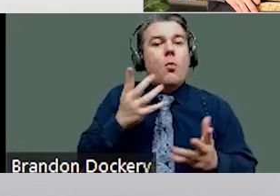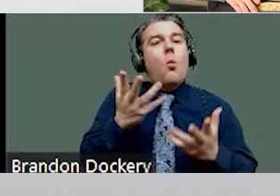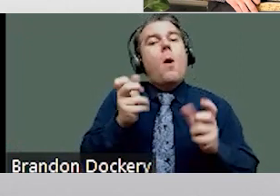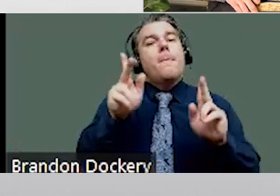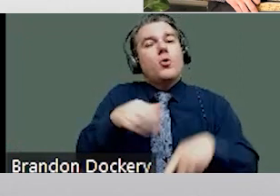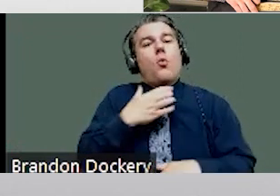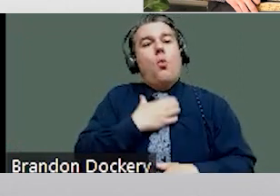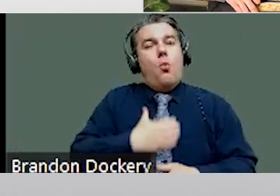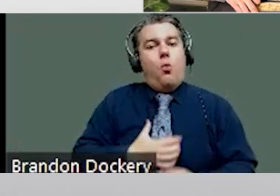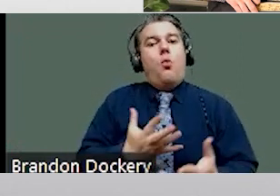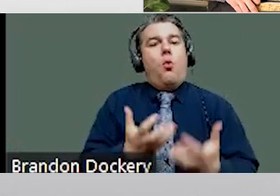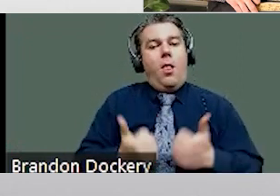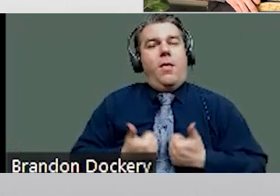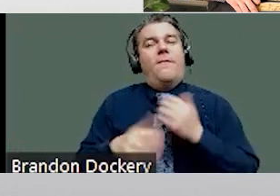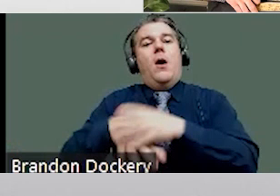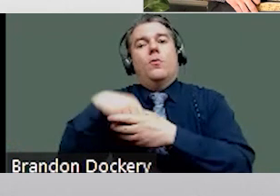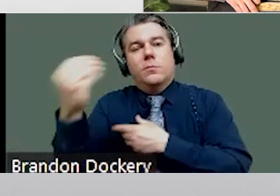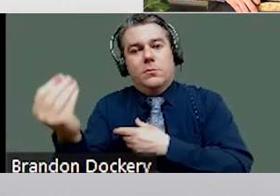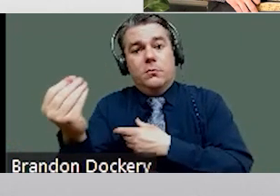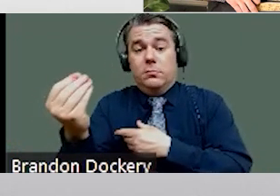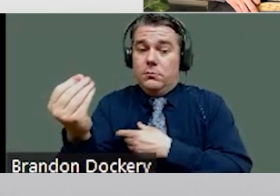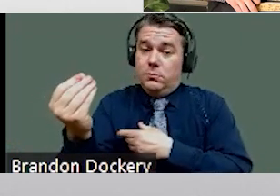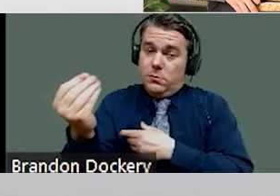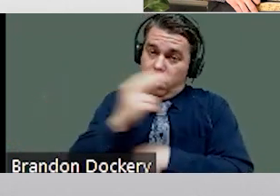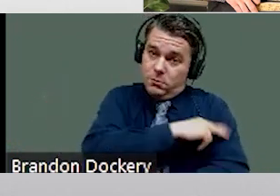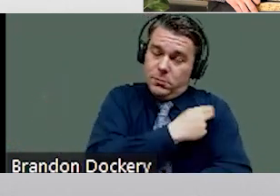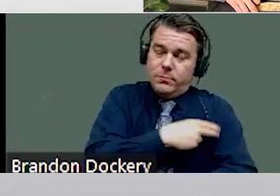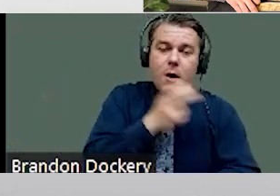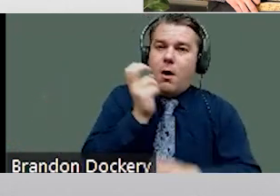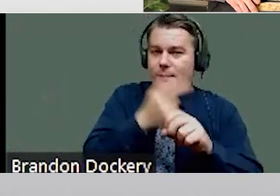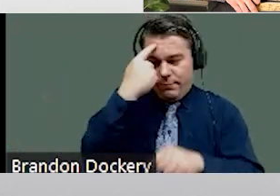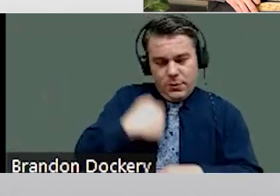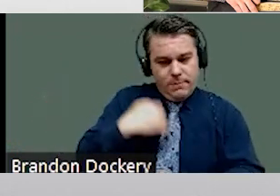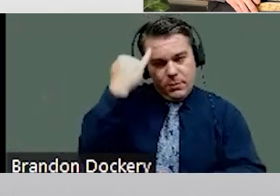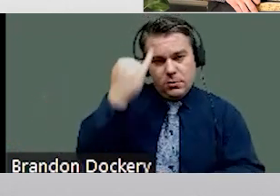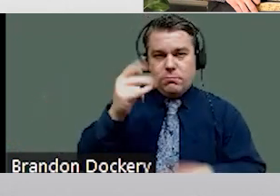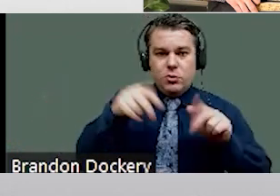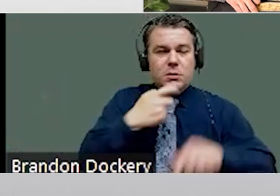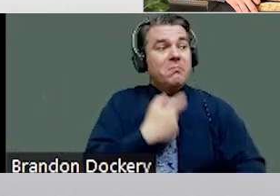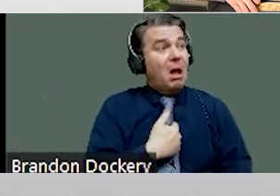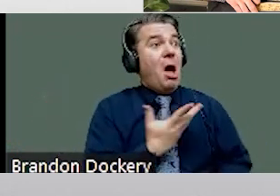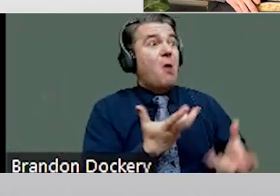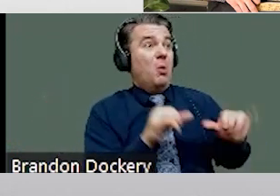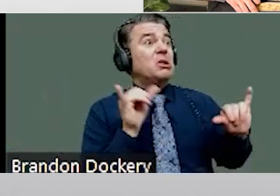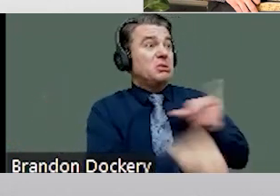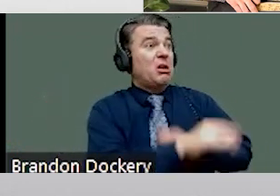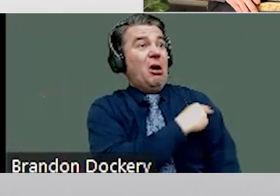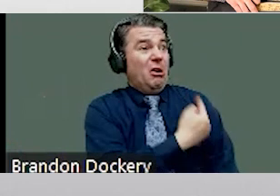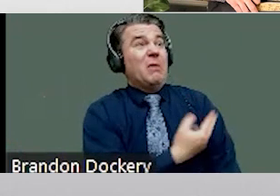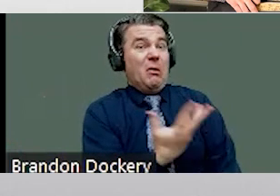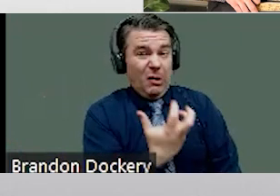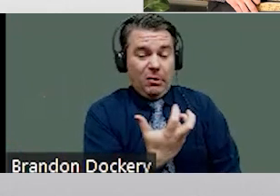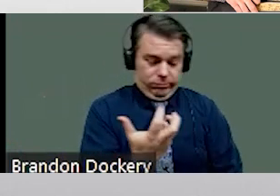to live outside the institution, which is pretty difficult for me to even imagine someone who would say, I want to stay in